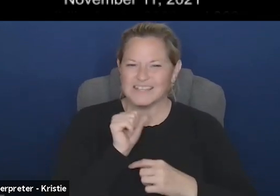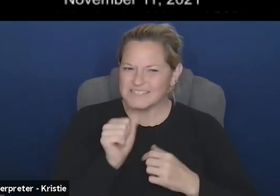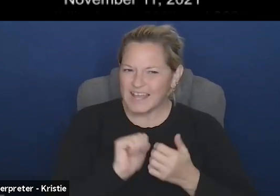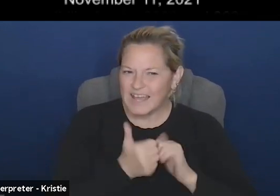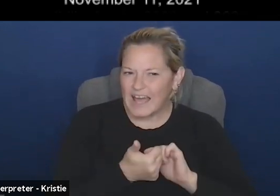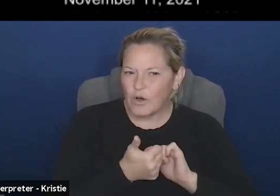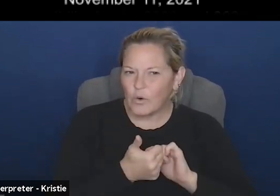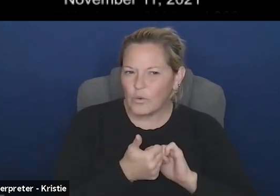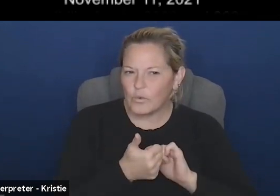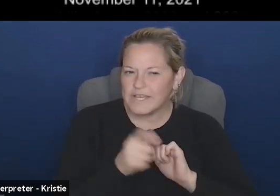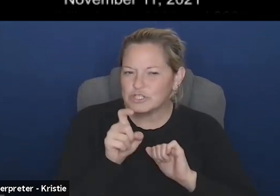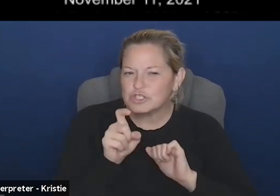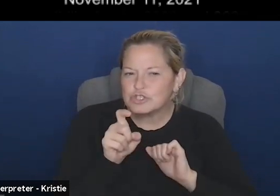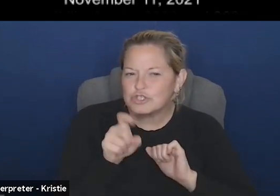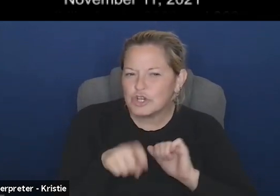is the way it is.